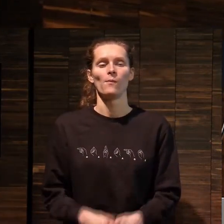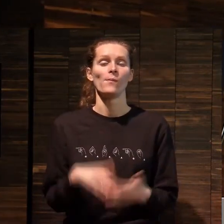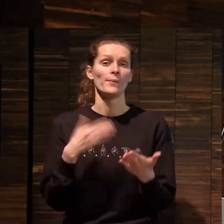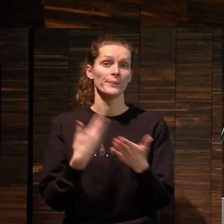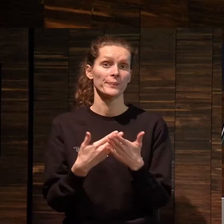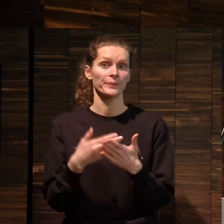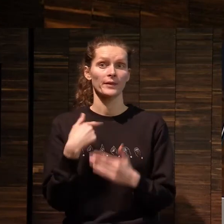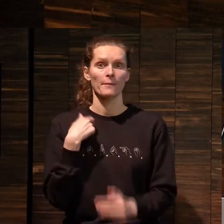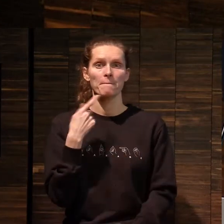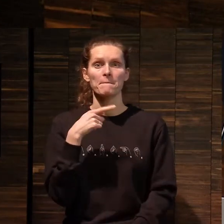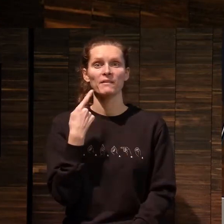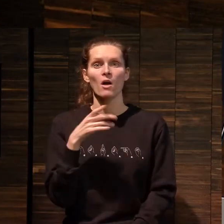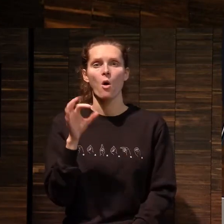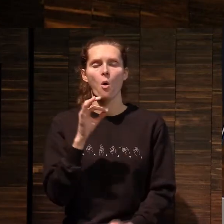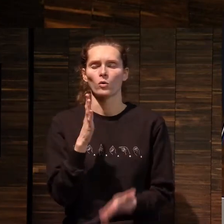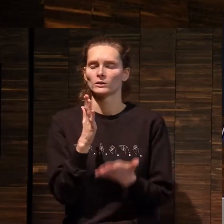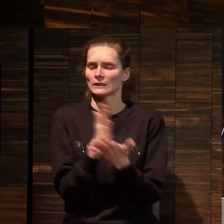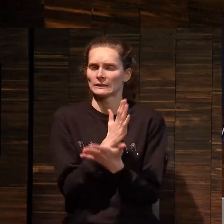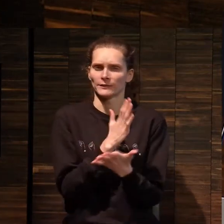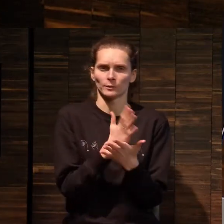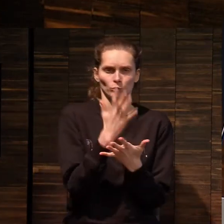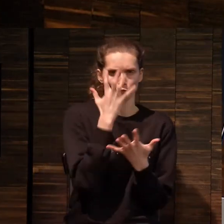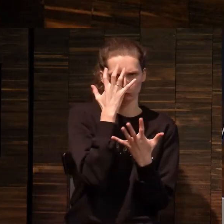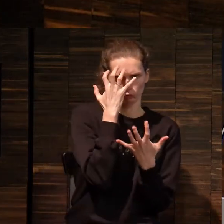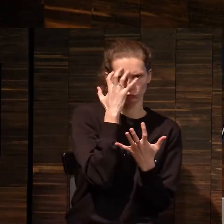or yellow and black.